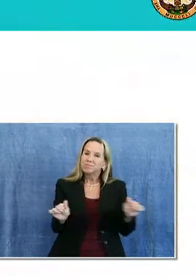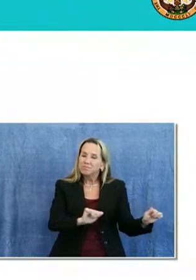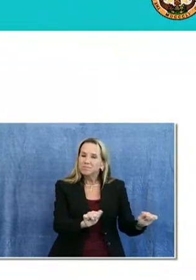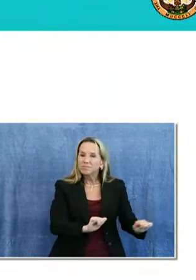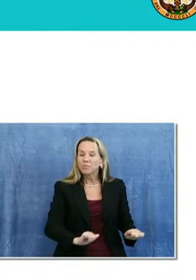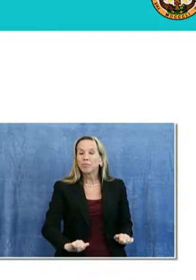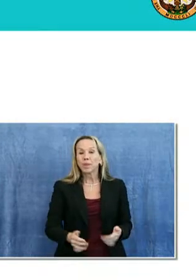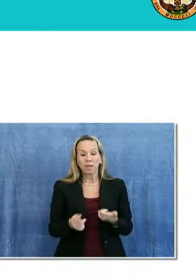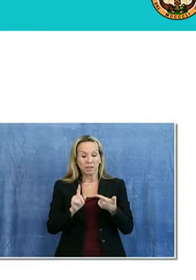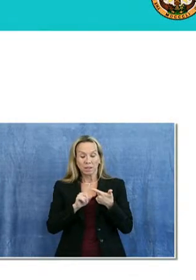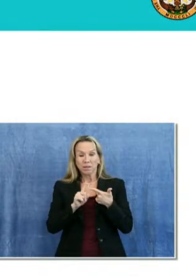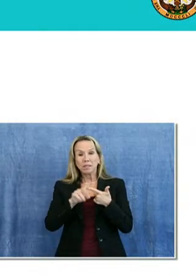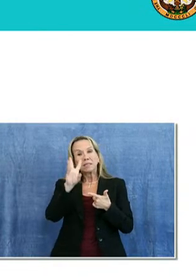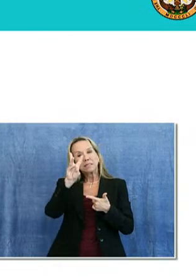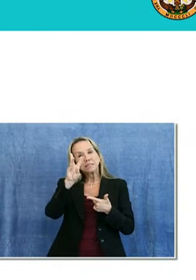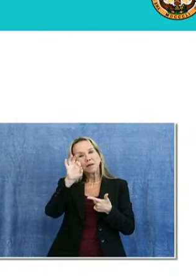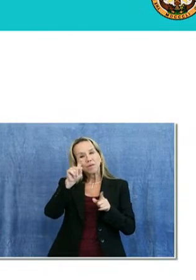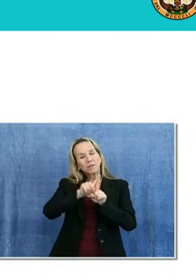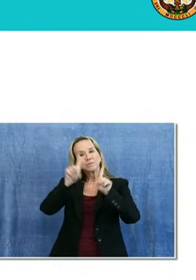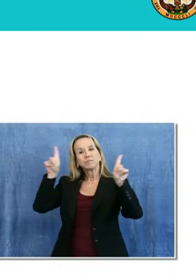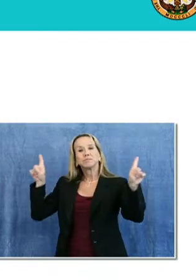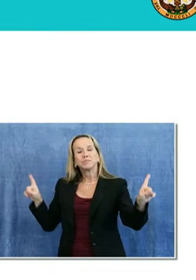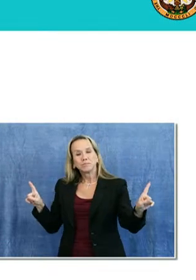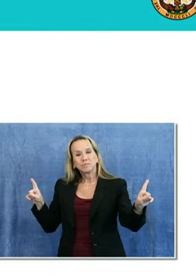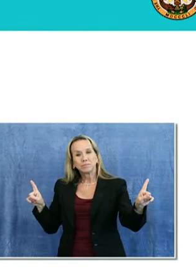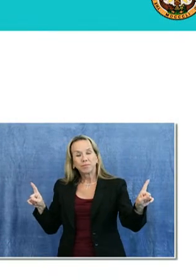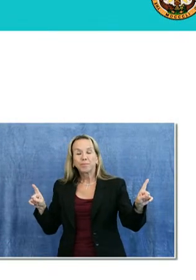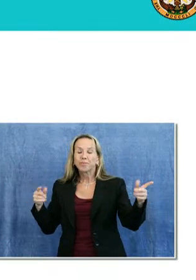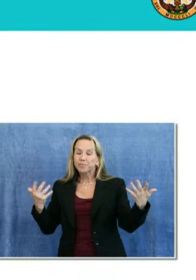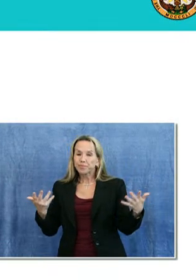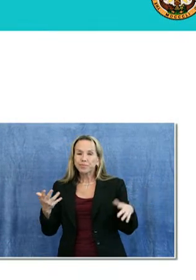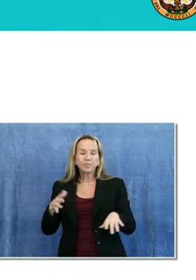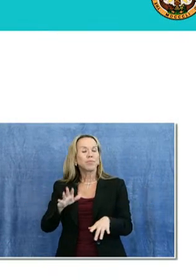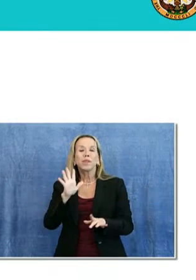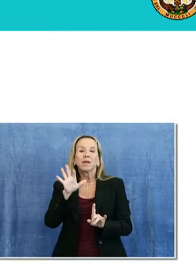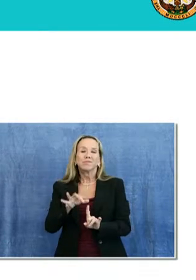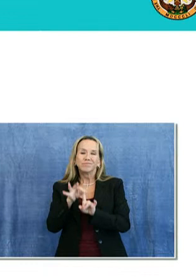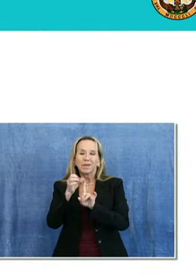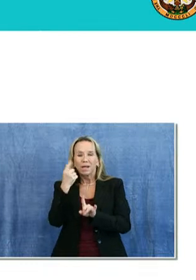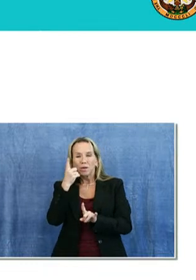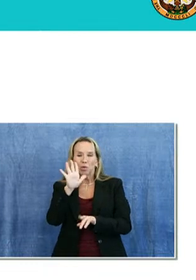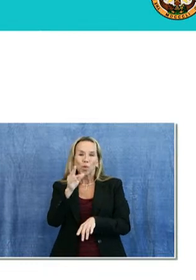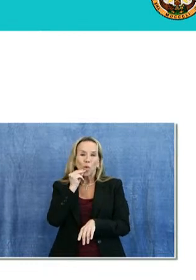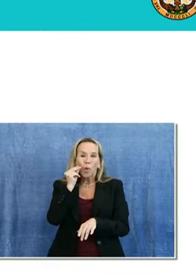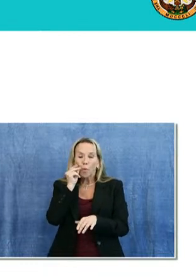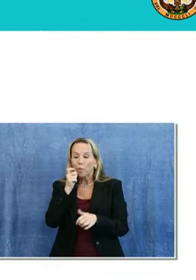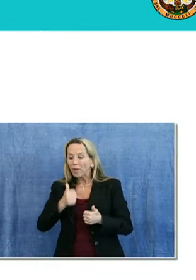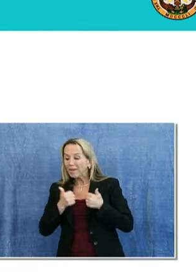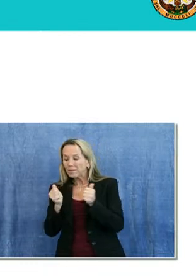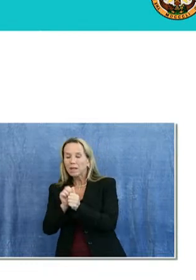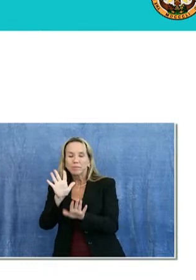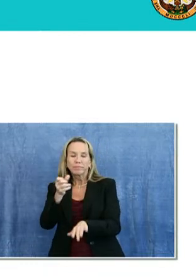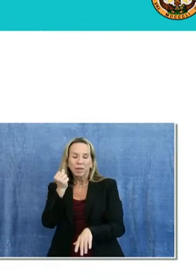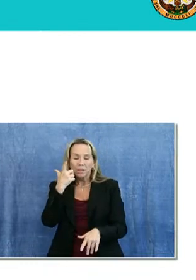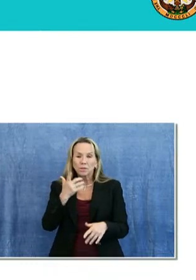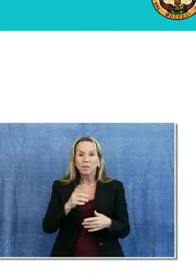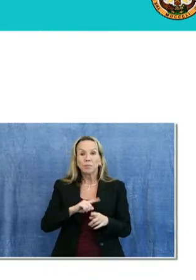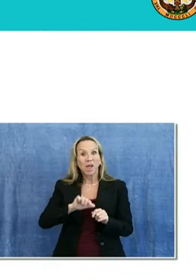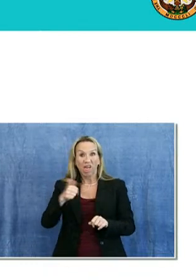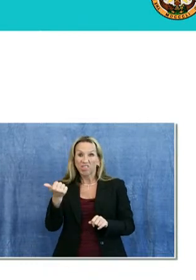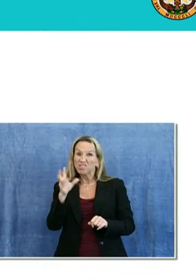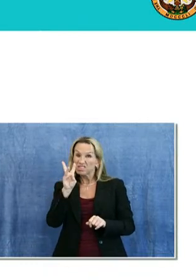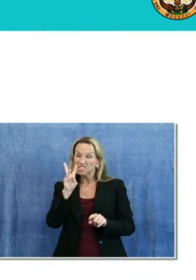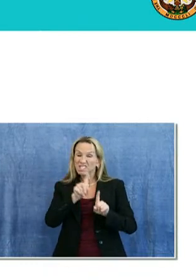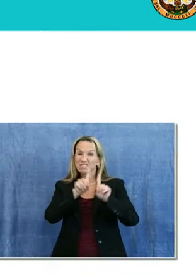practices, staying 6 feet apart from others unless it is your household member, wearing a face covering when you go